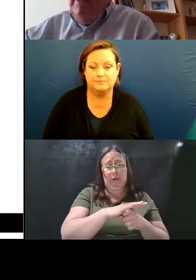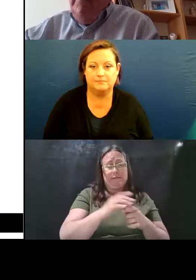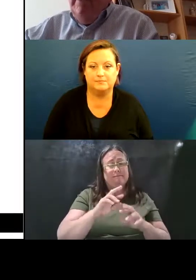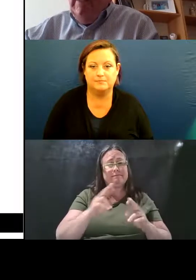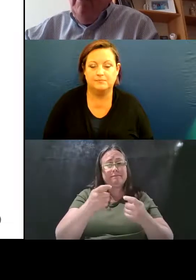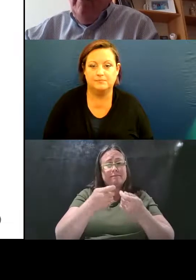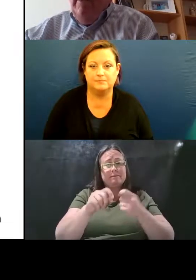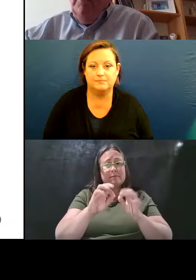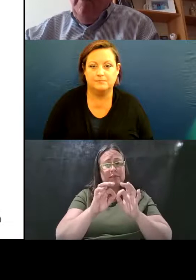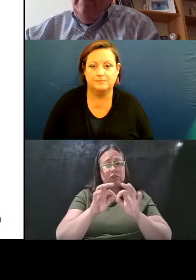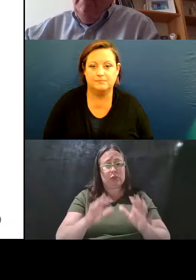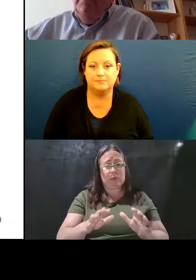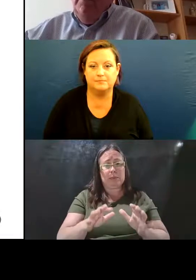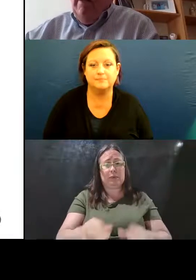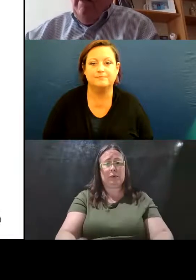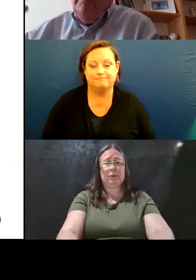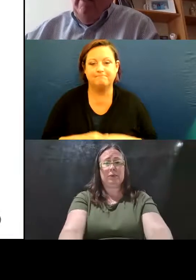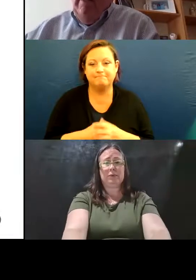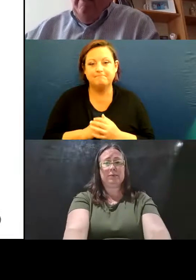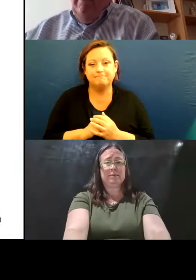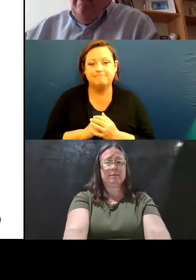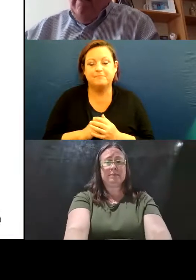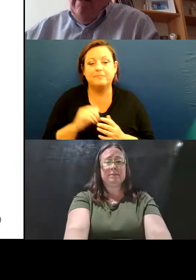is another example of a young woman who